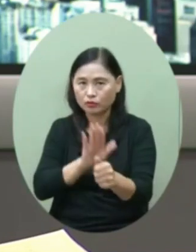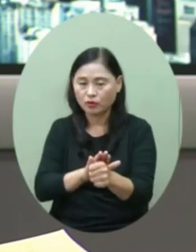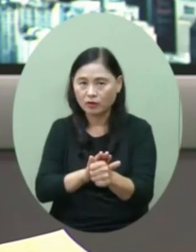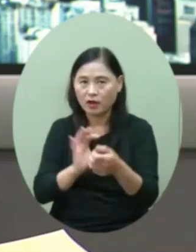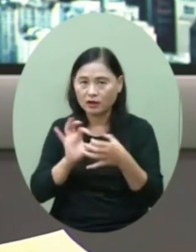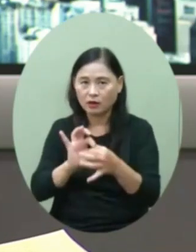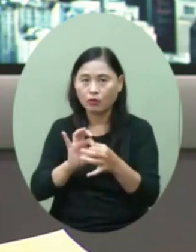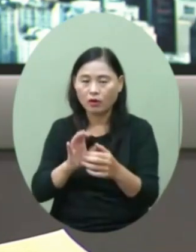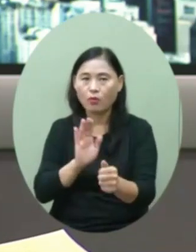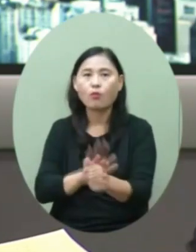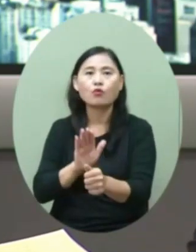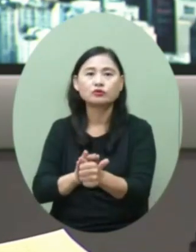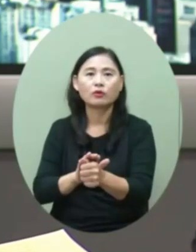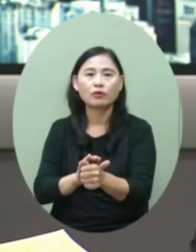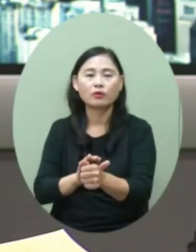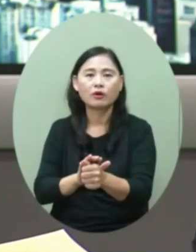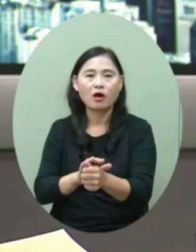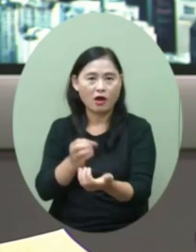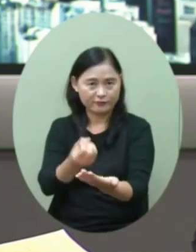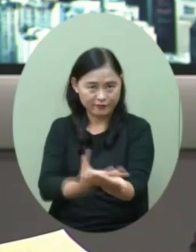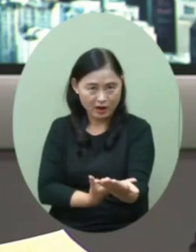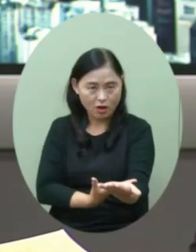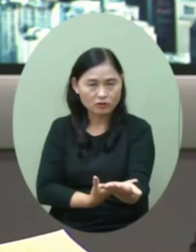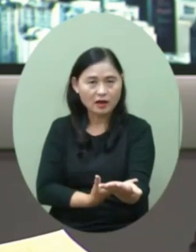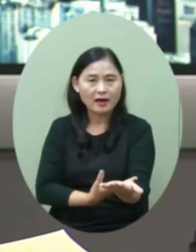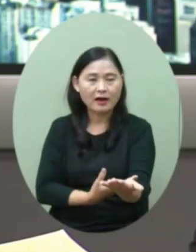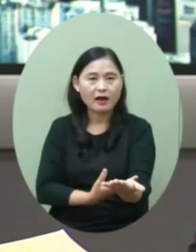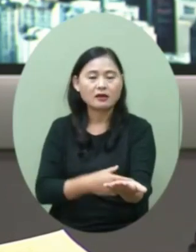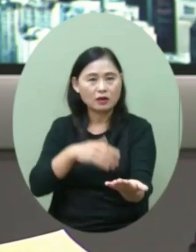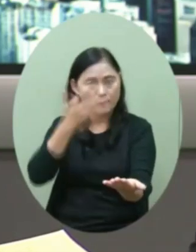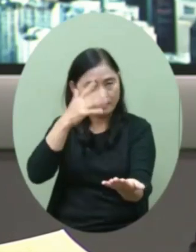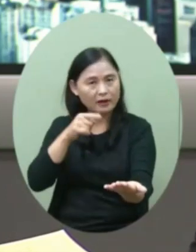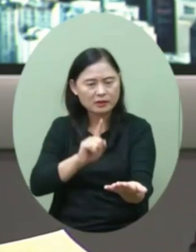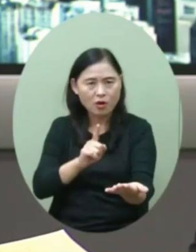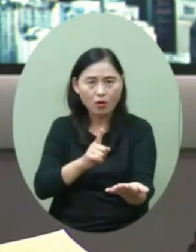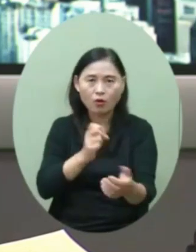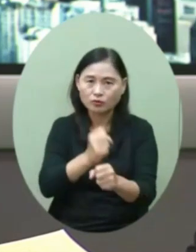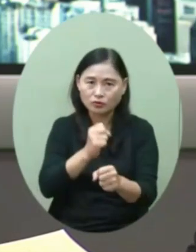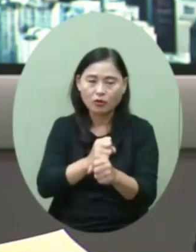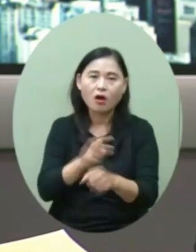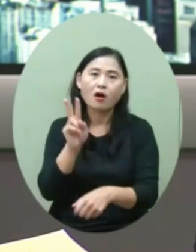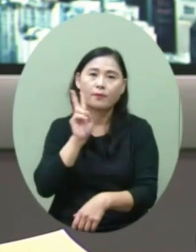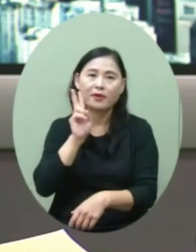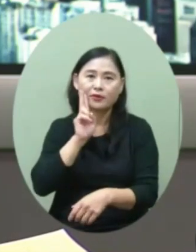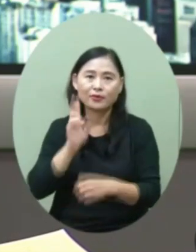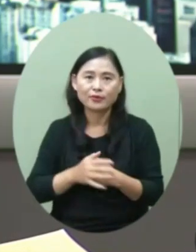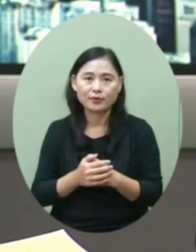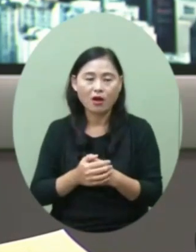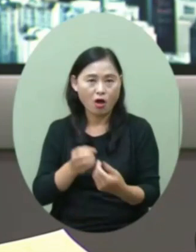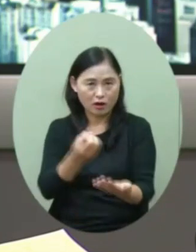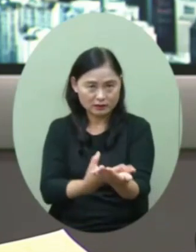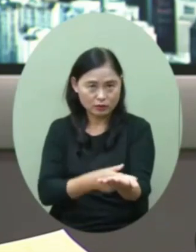law operates. As for protection of human rights and freedoms, we have to first understand